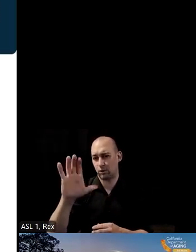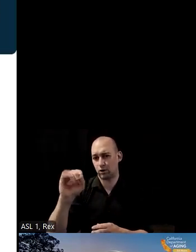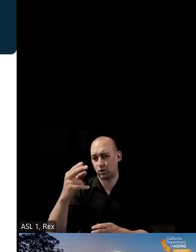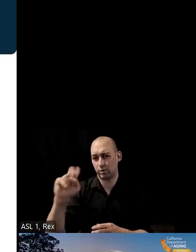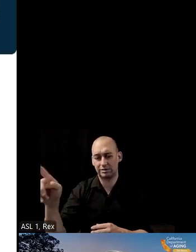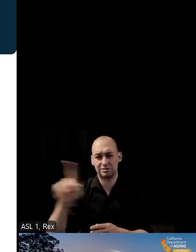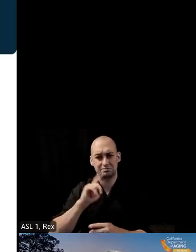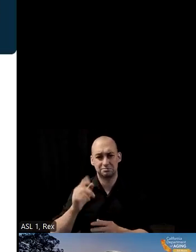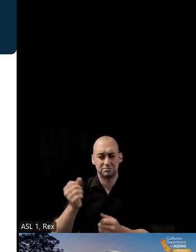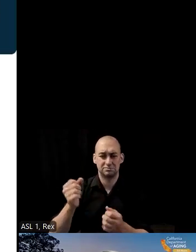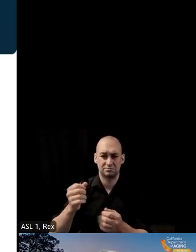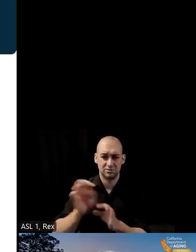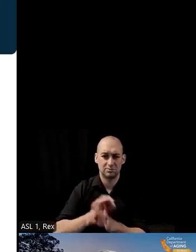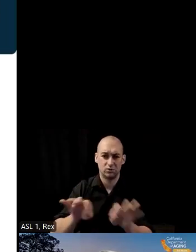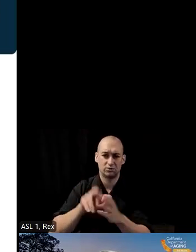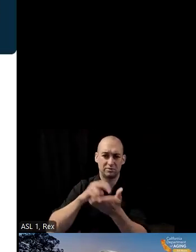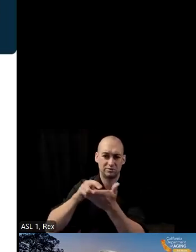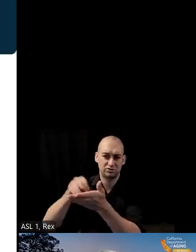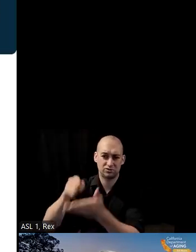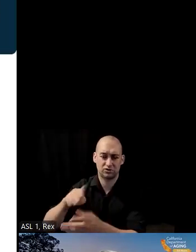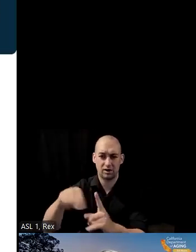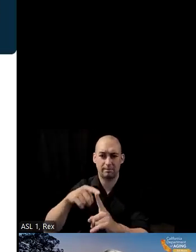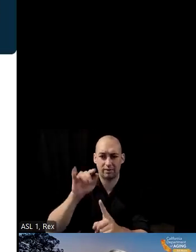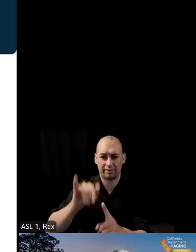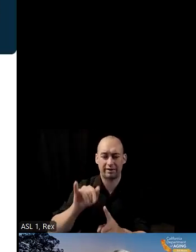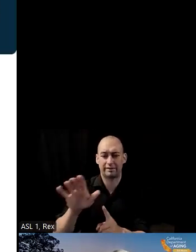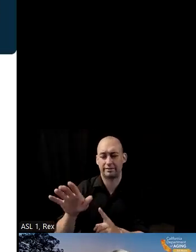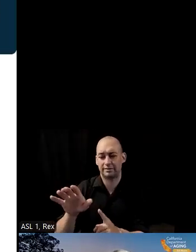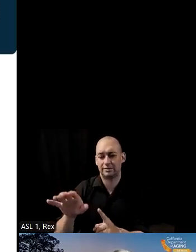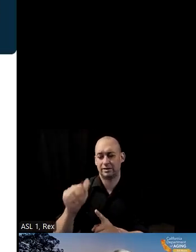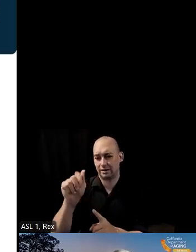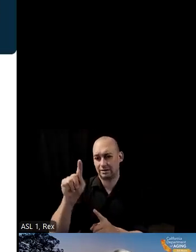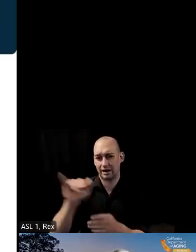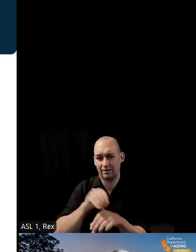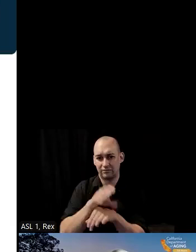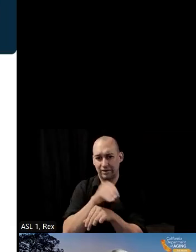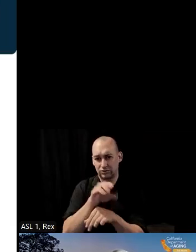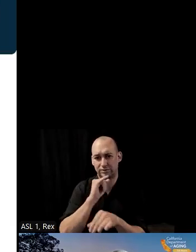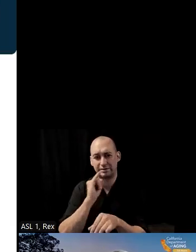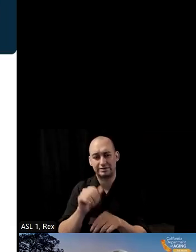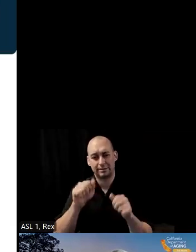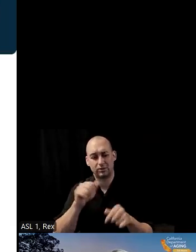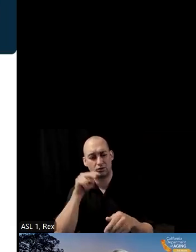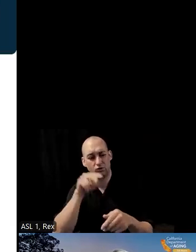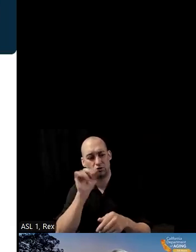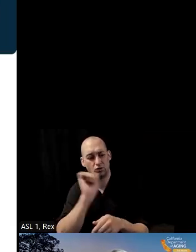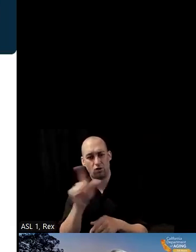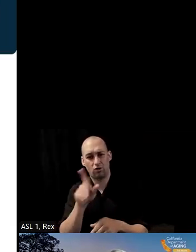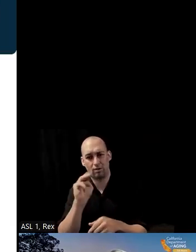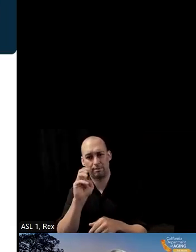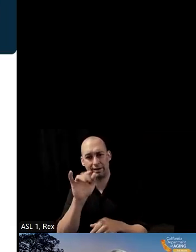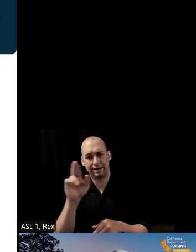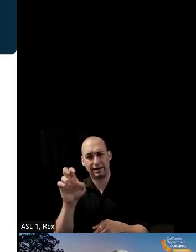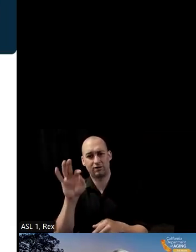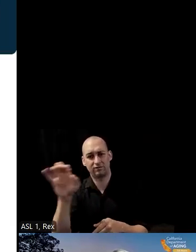on LTSS financing. But essentially, ATI Advisory was able to look at all of the Medicare fee-for-service